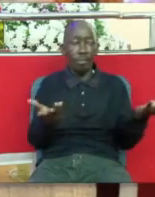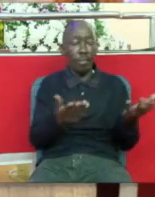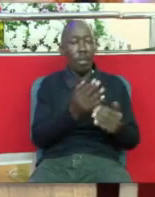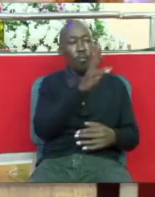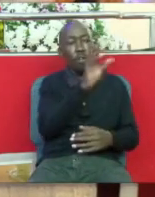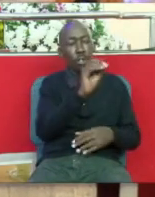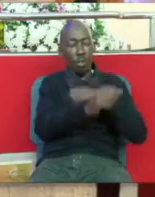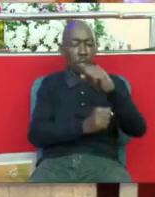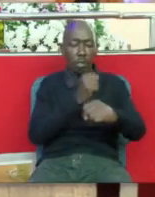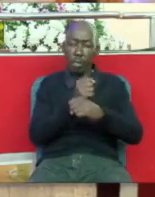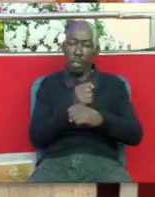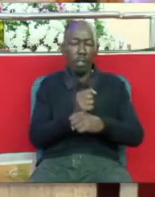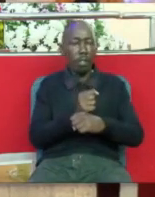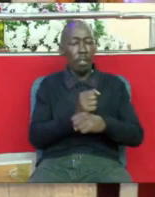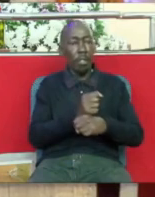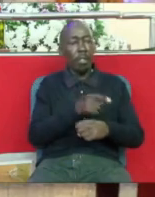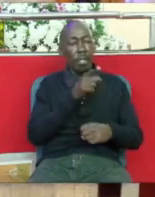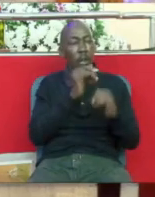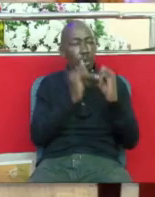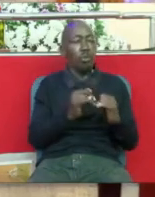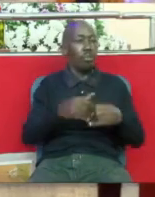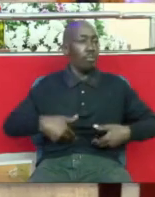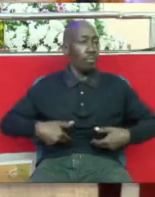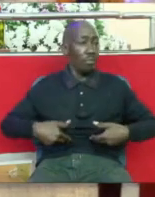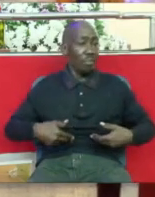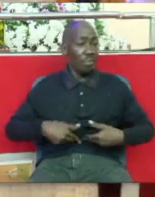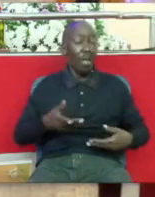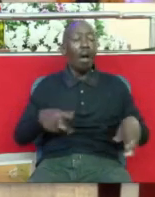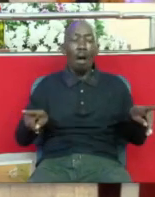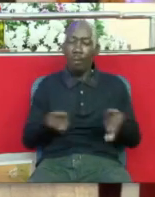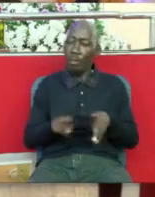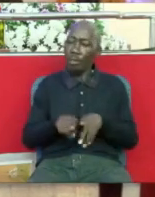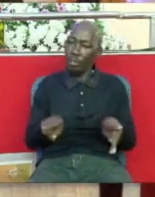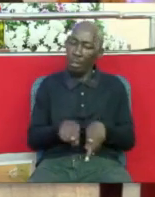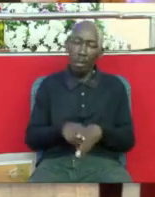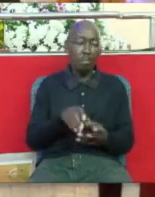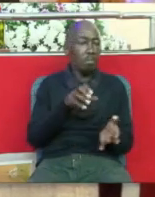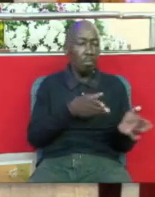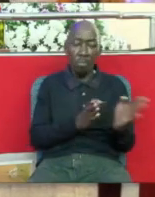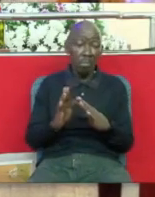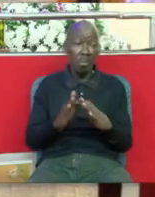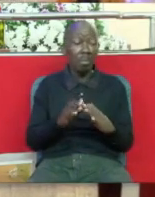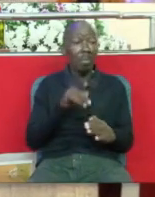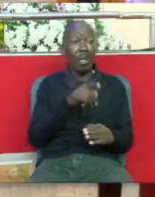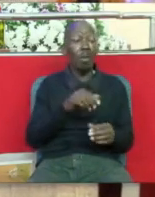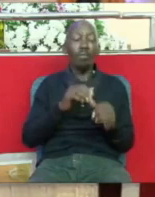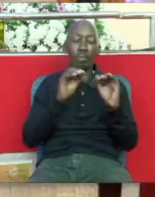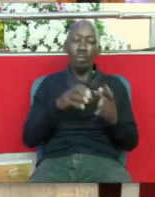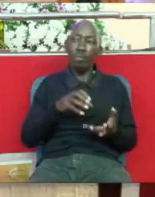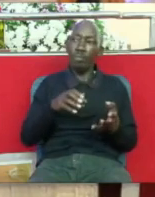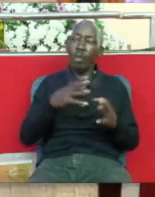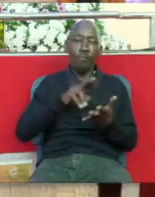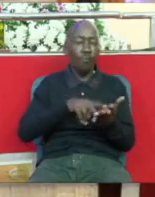40. This is a new generation. Ilikuwa ni kizazi kipya. They had the same chance. Lakini walikuwa na nafasi kama ile. And they were willing to take that step. Na